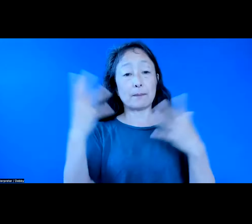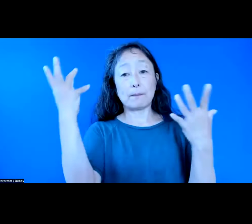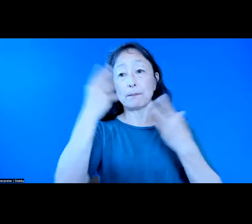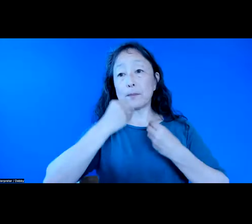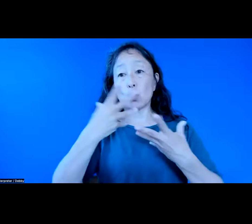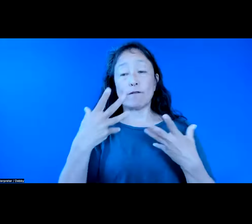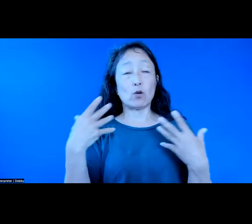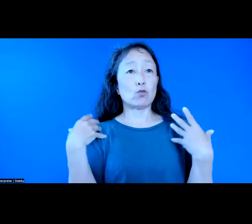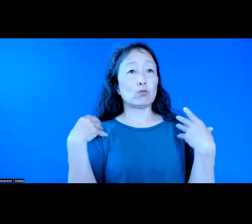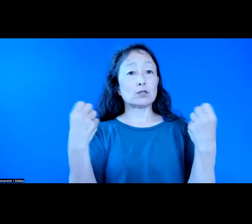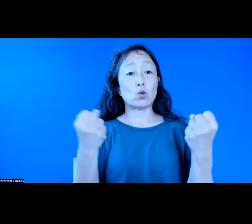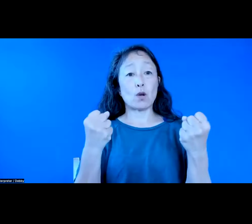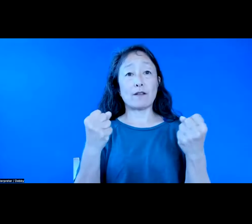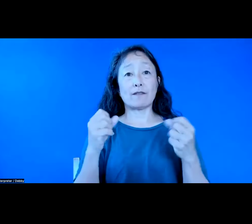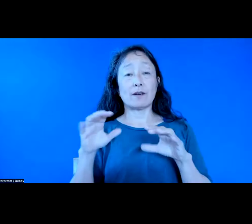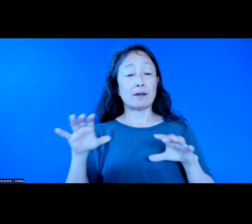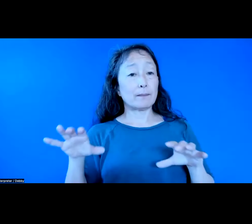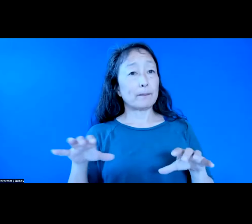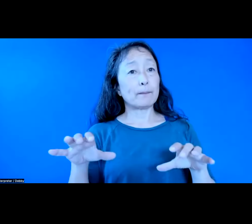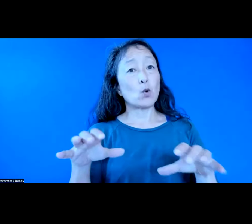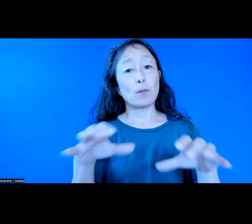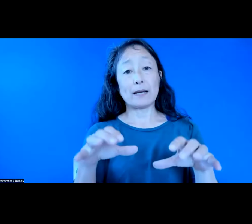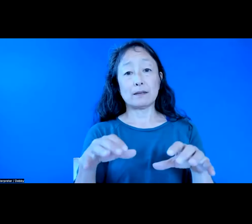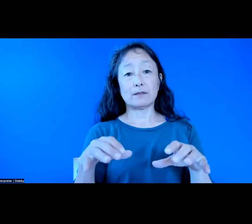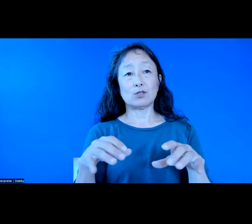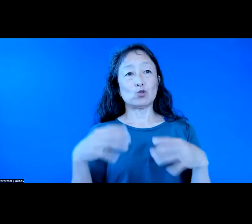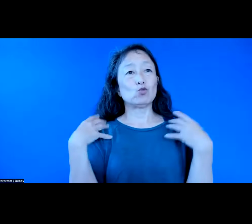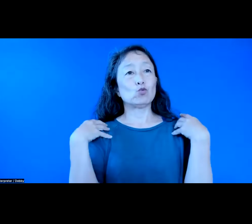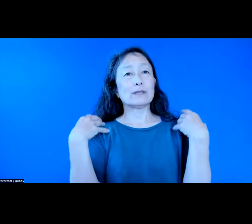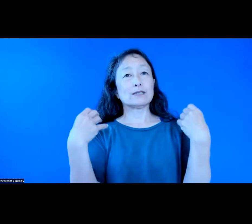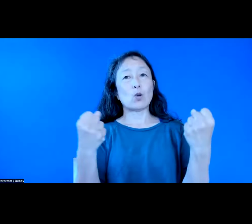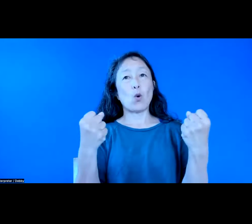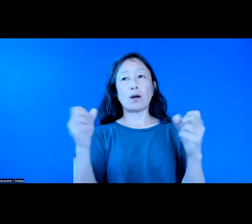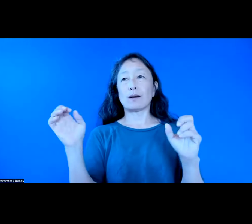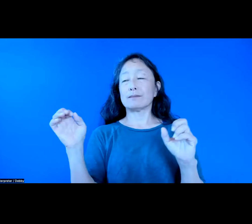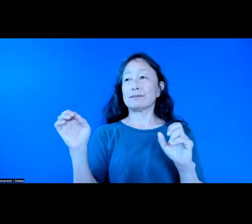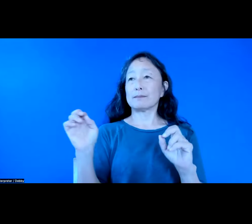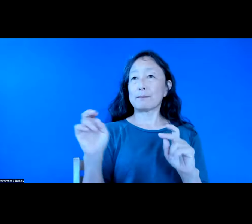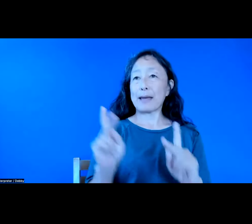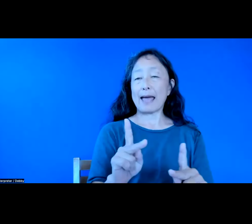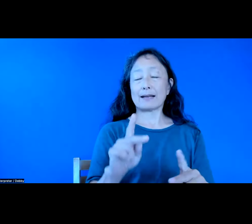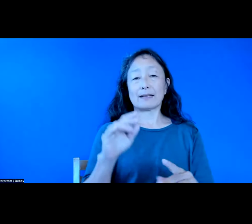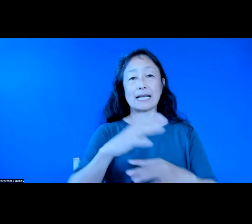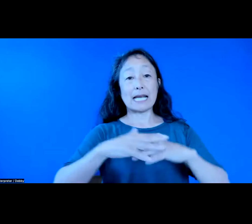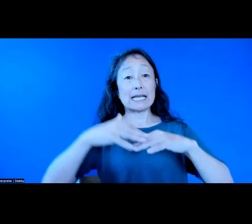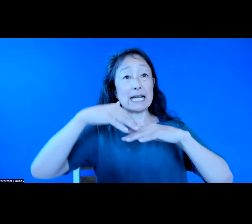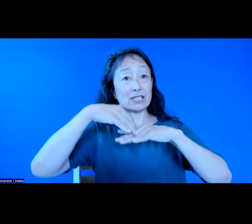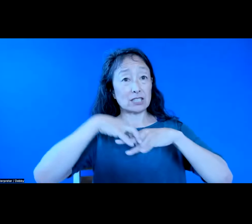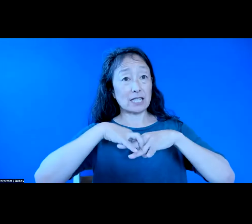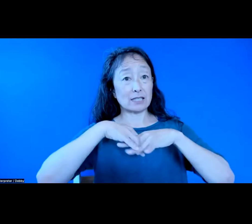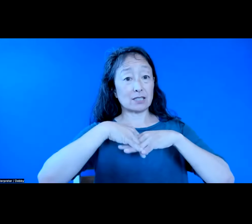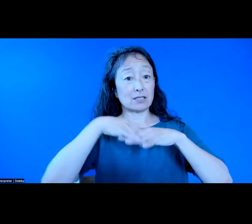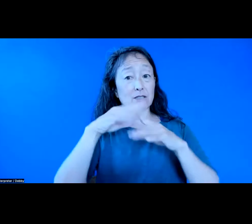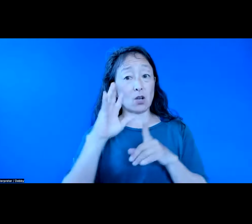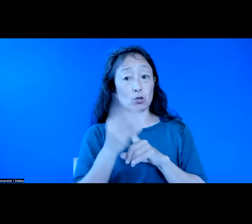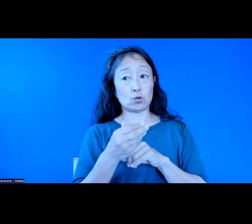restorative movement in the restoration of indigeneity for folks that were adopted out into white families that wanted to go home, or they were raised